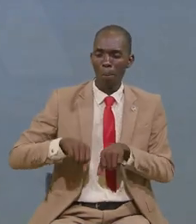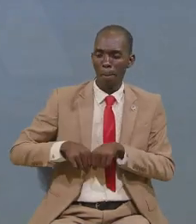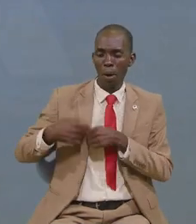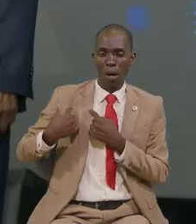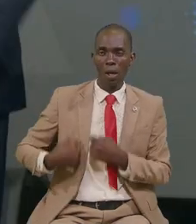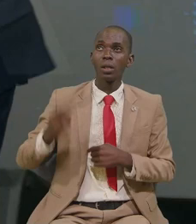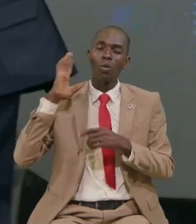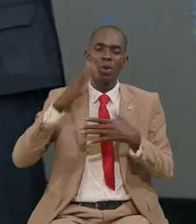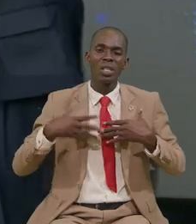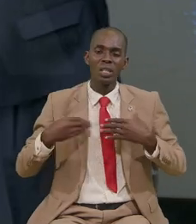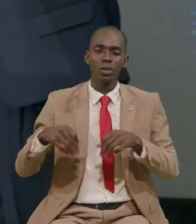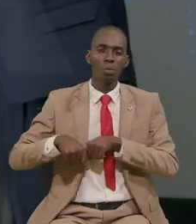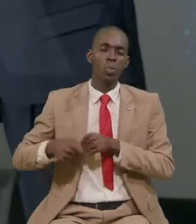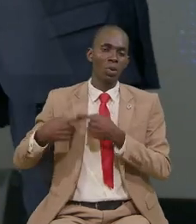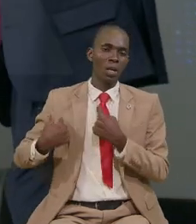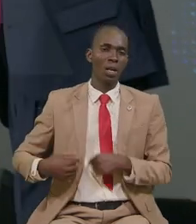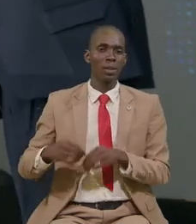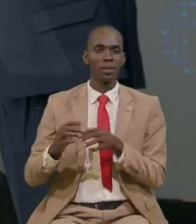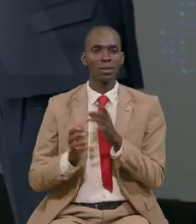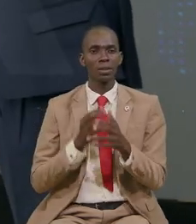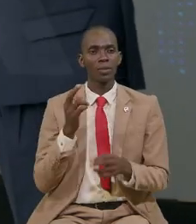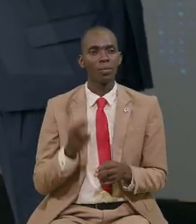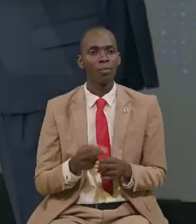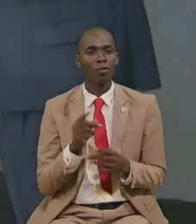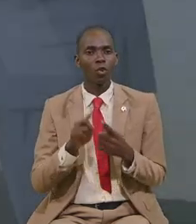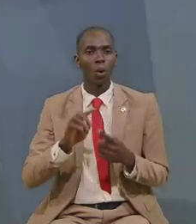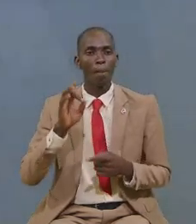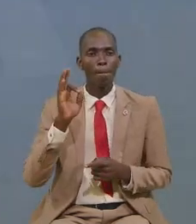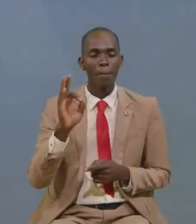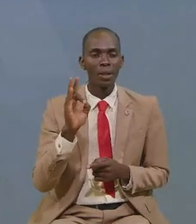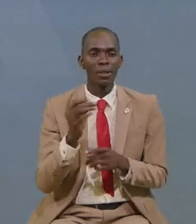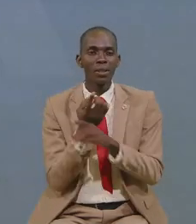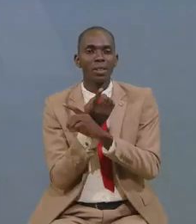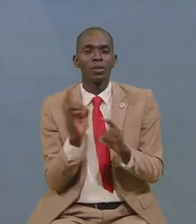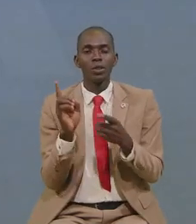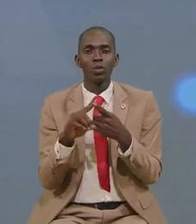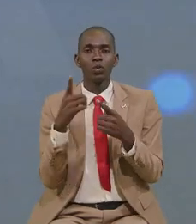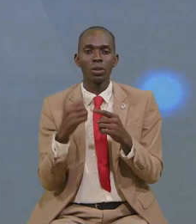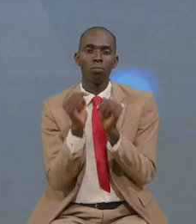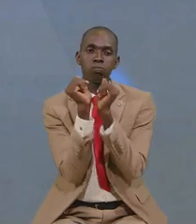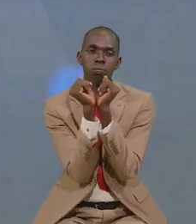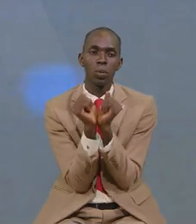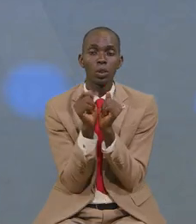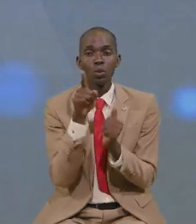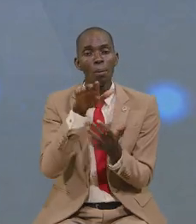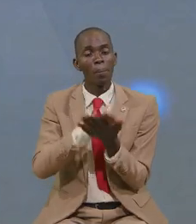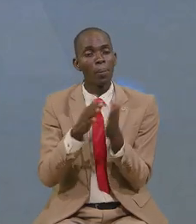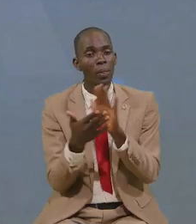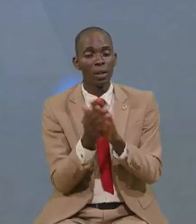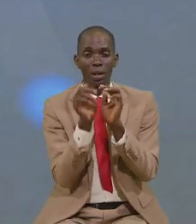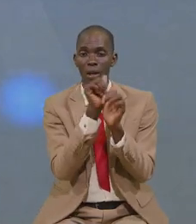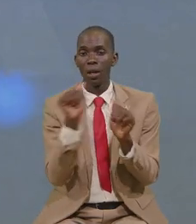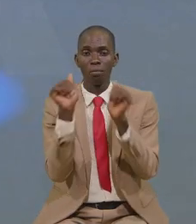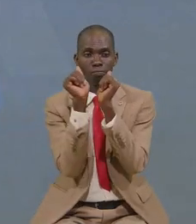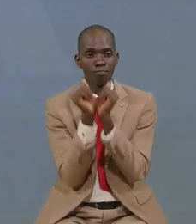in Jesus' name. And he says to preach deliverance to the captives. You become a captive. A